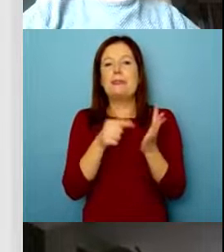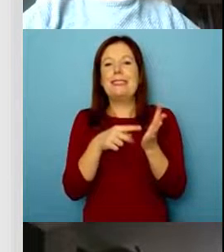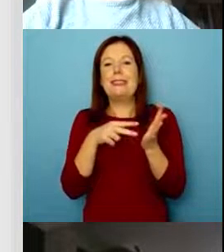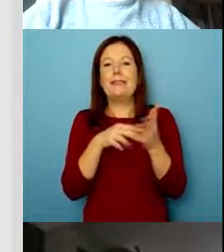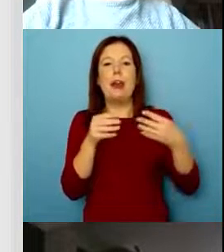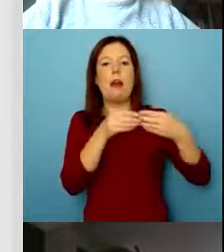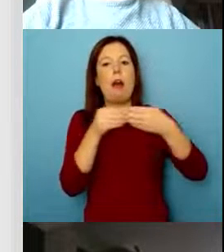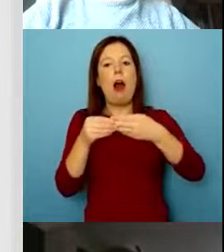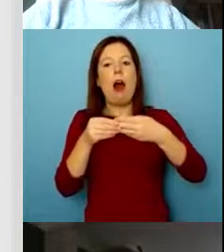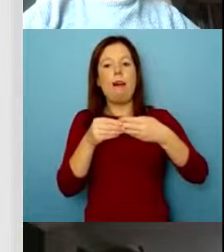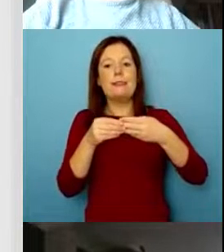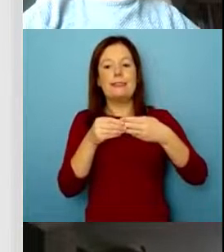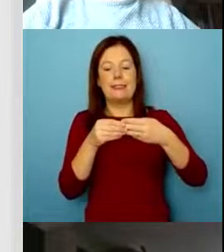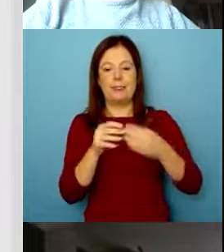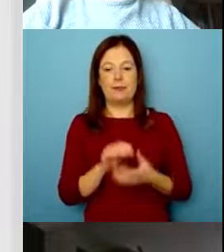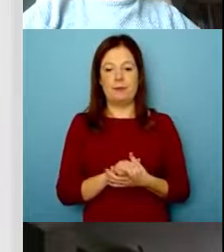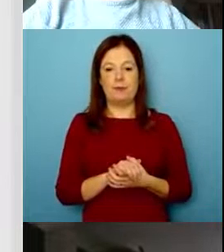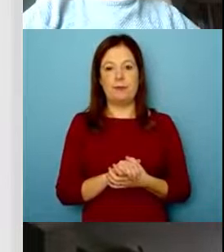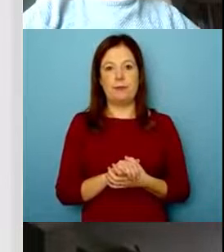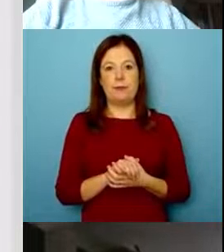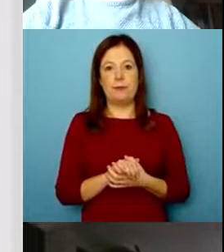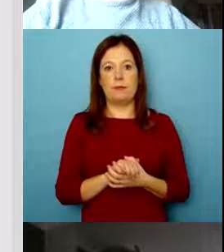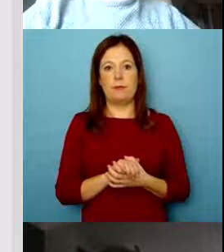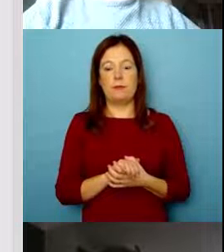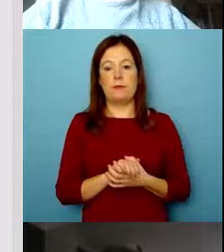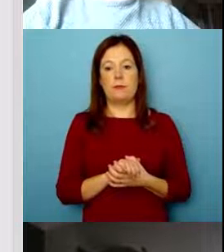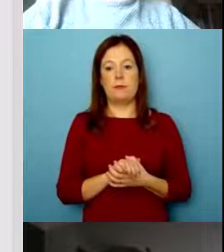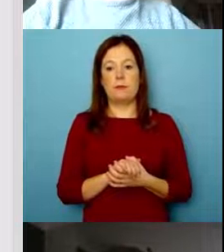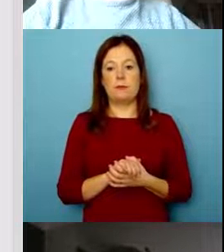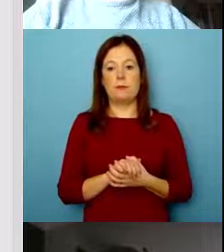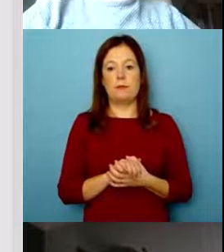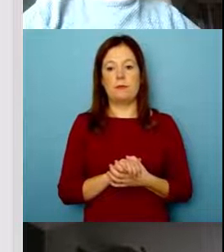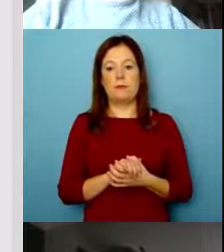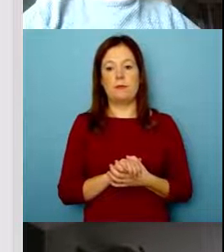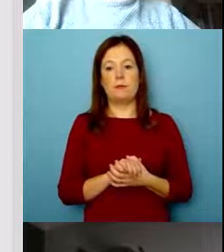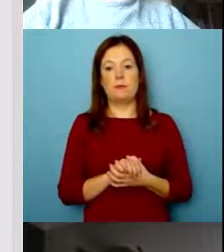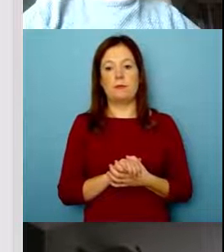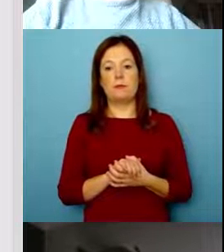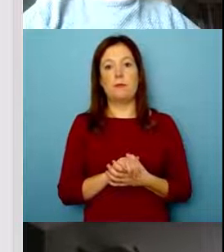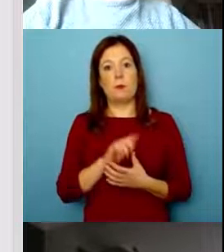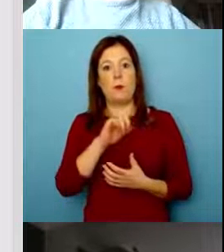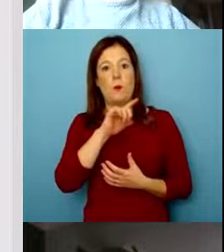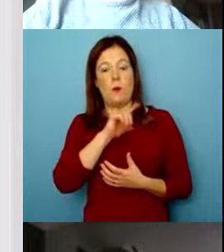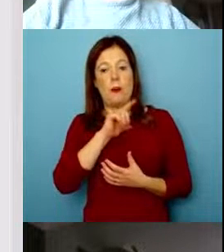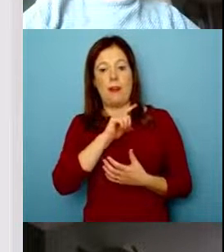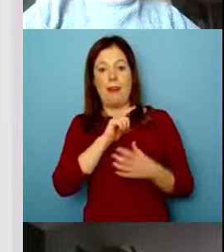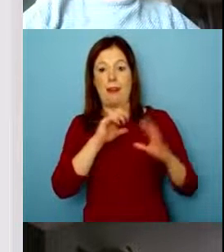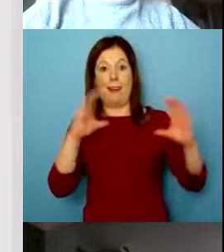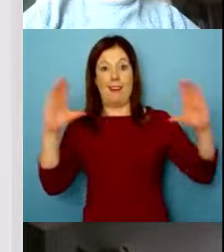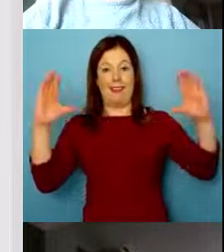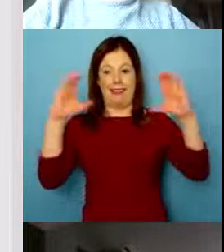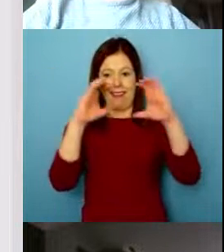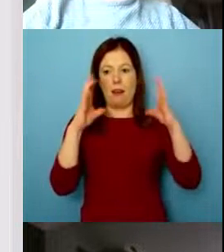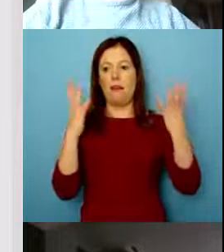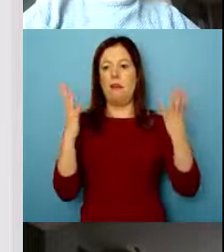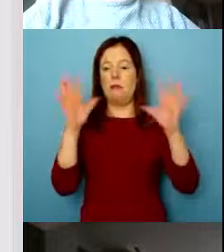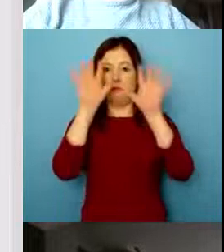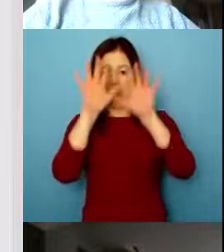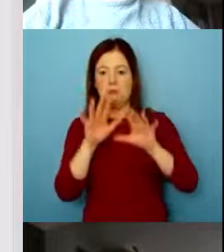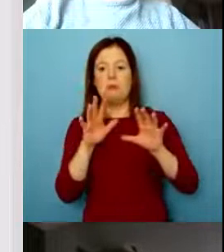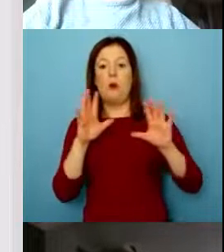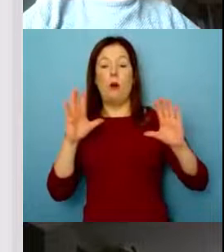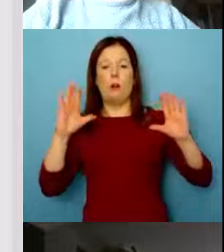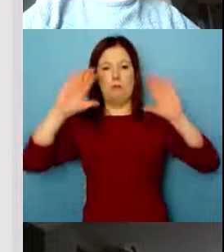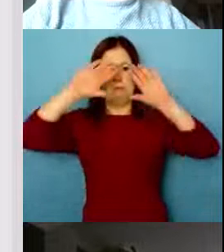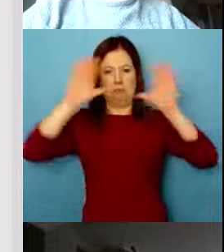has been to make UI screens that are as accessible and clear as possible to those